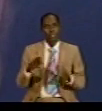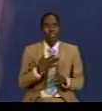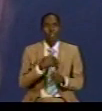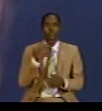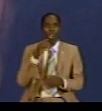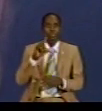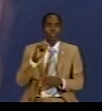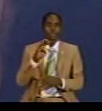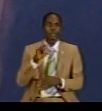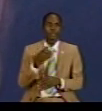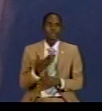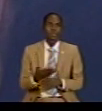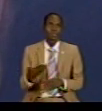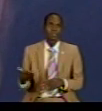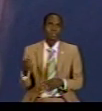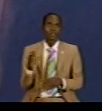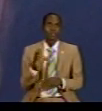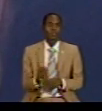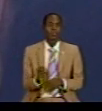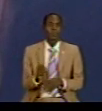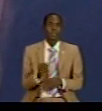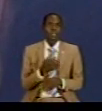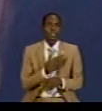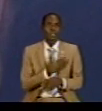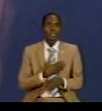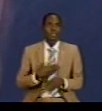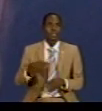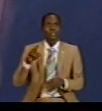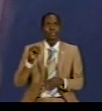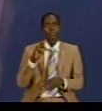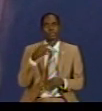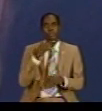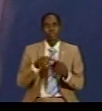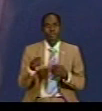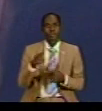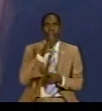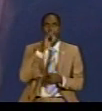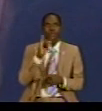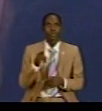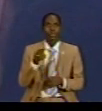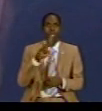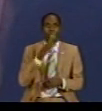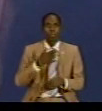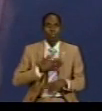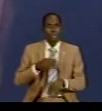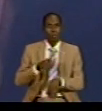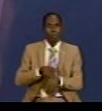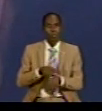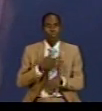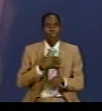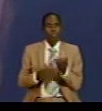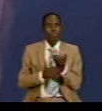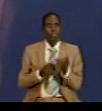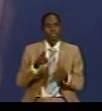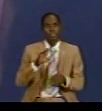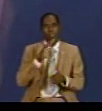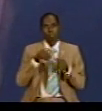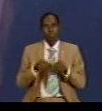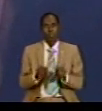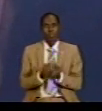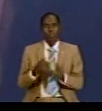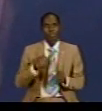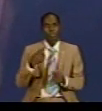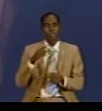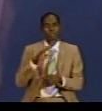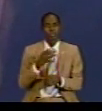month. And Laban said unto Jacob, Because thou art my brother, shouldest thou therefore